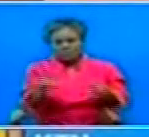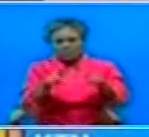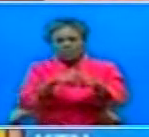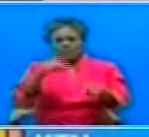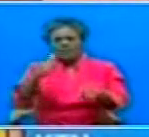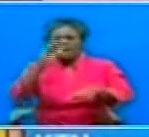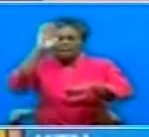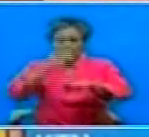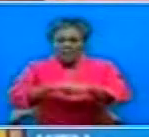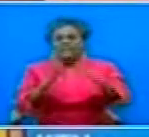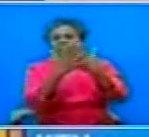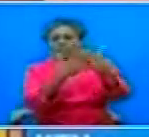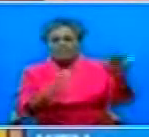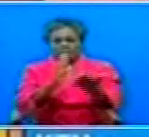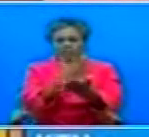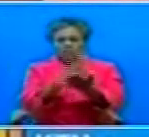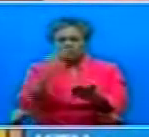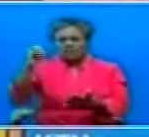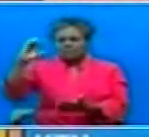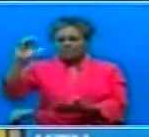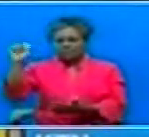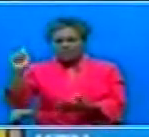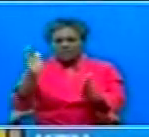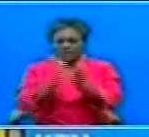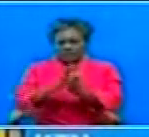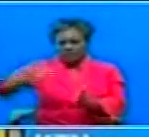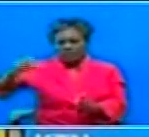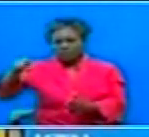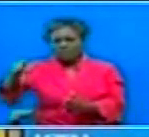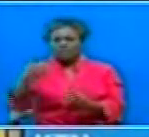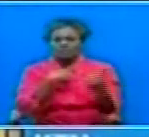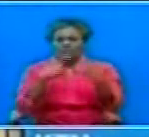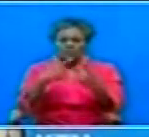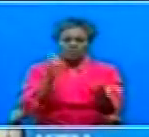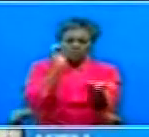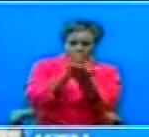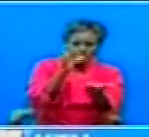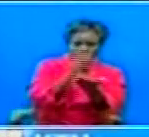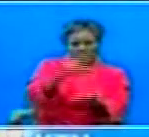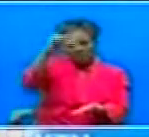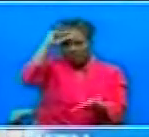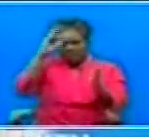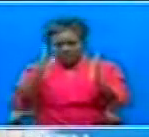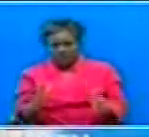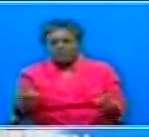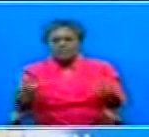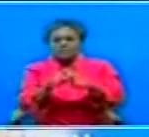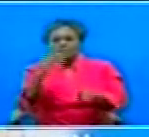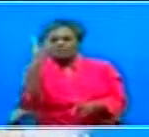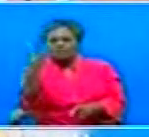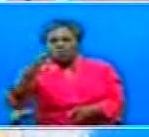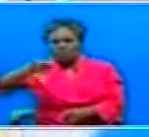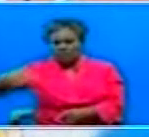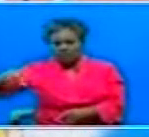bad blood between the assembly and the county executive on the other saw the impeachment of Governor Professor Kivutha Kibwana and four county